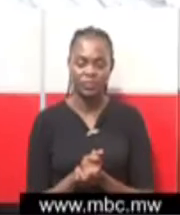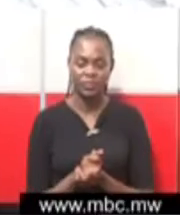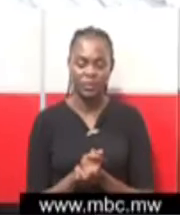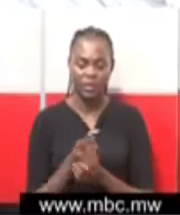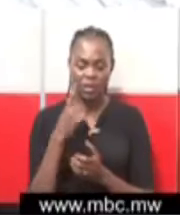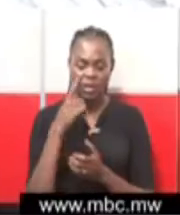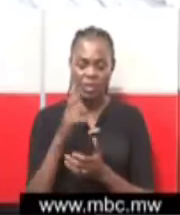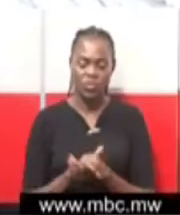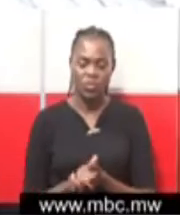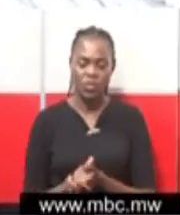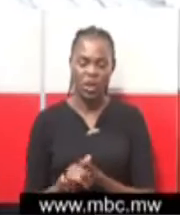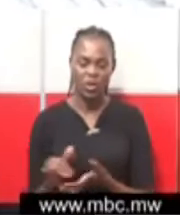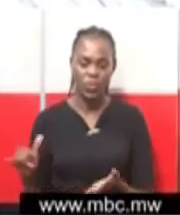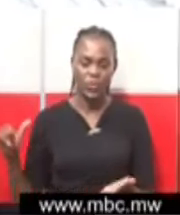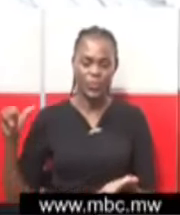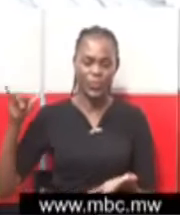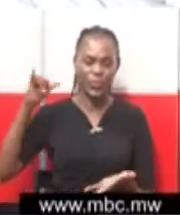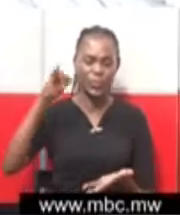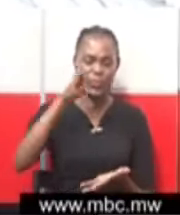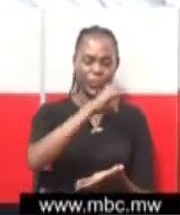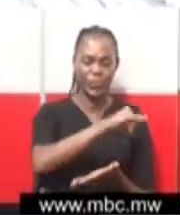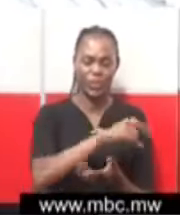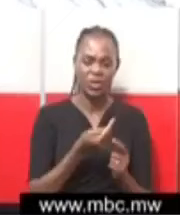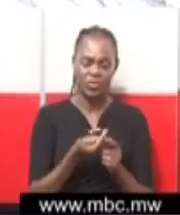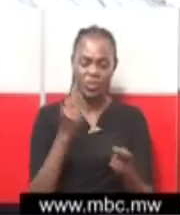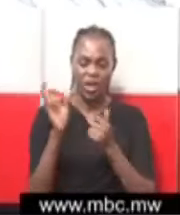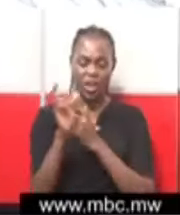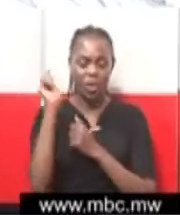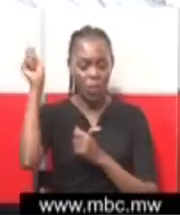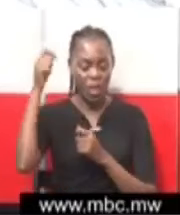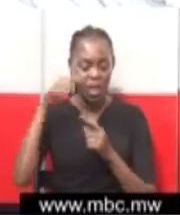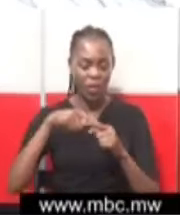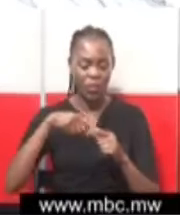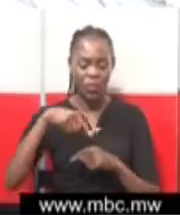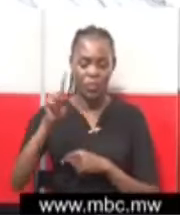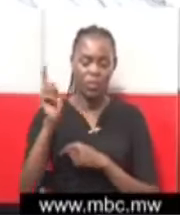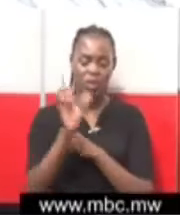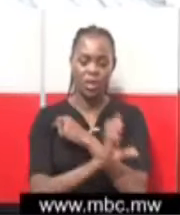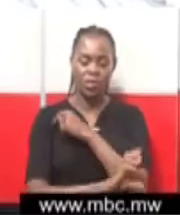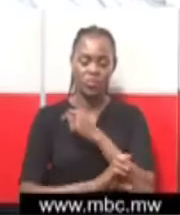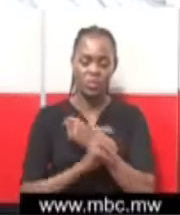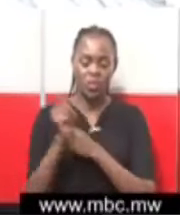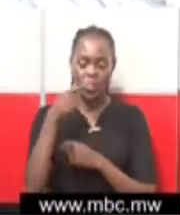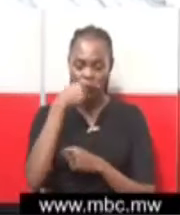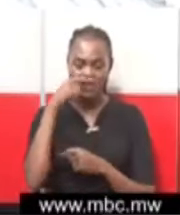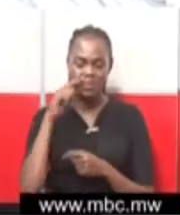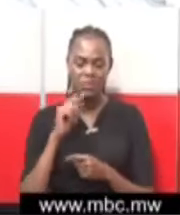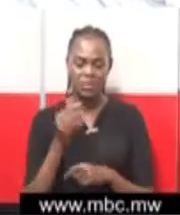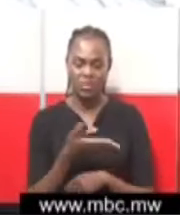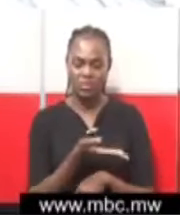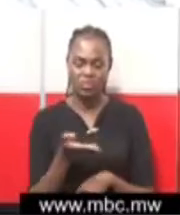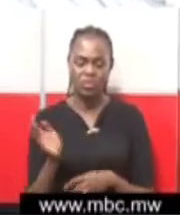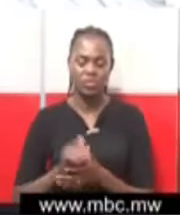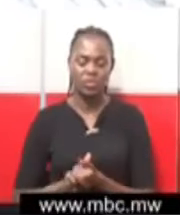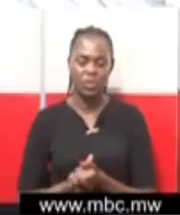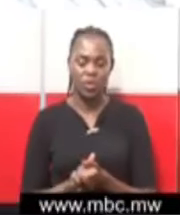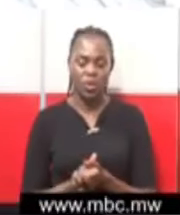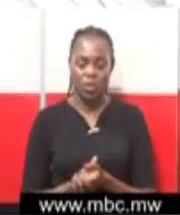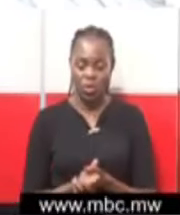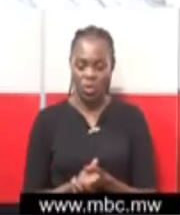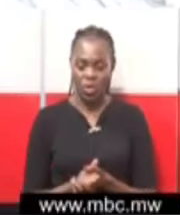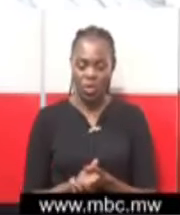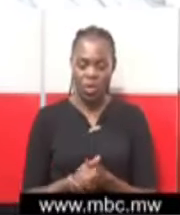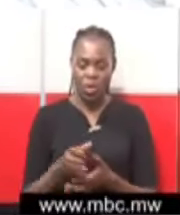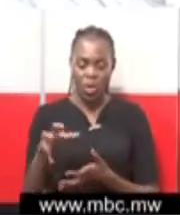direct flights into Mozambique and so forth. When all of these things are done, our trade relations